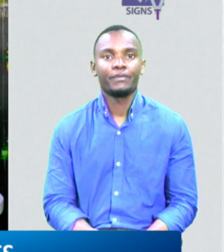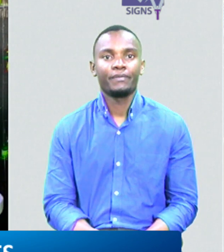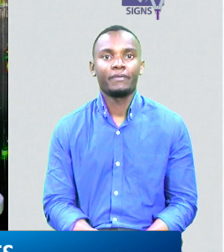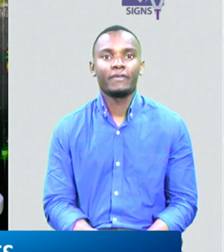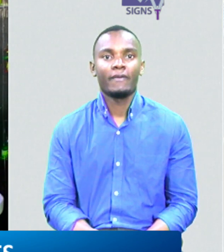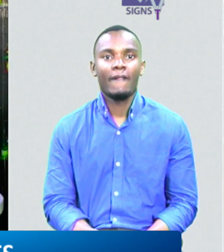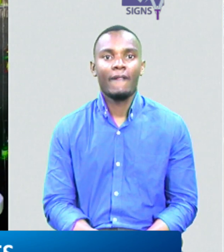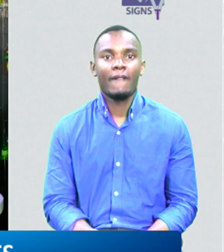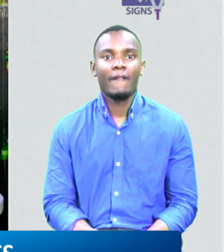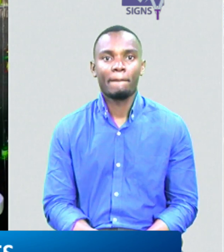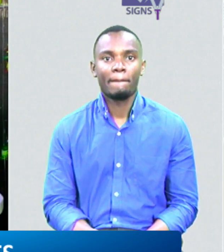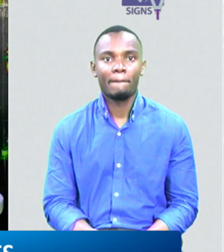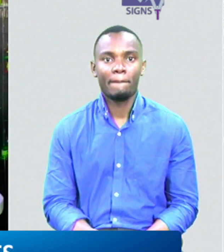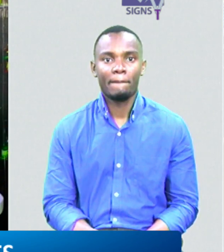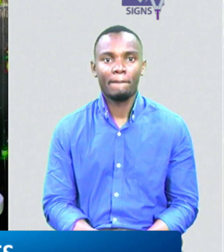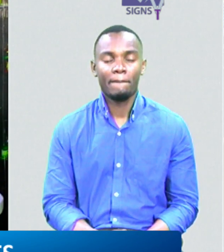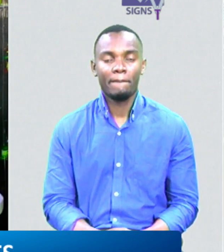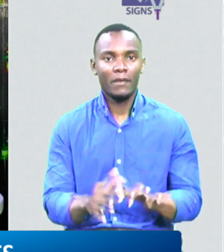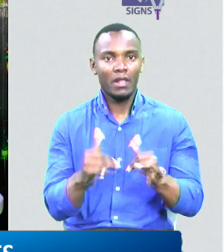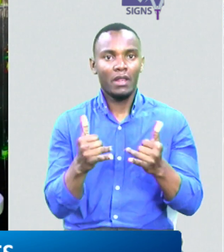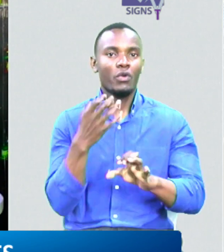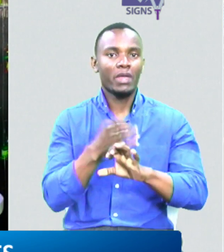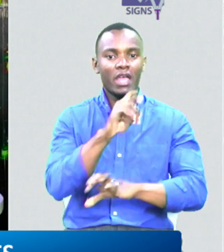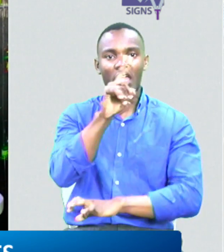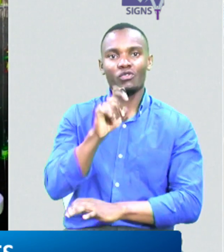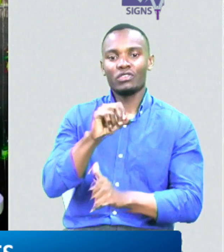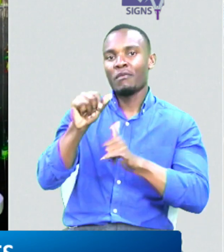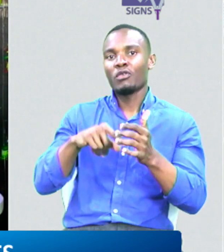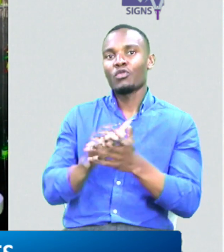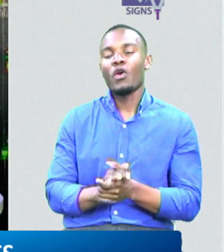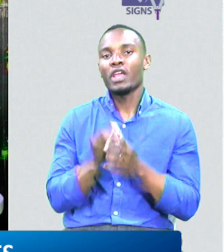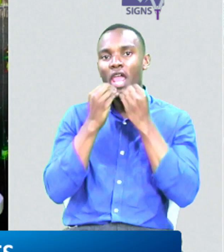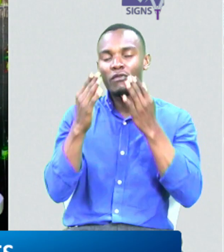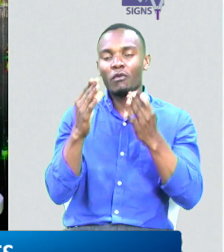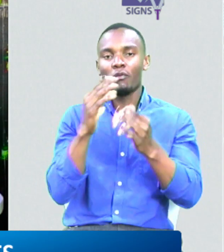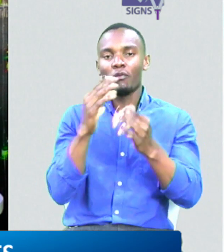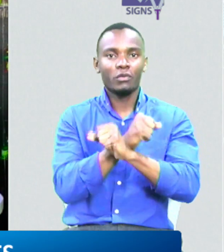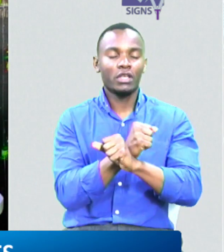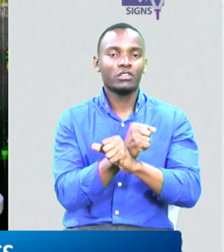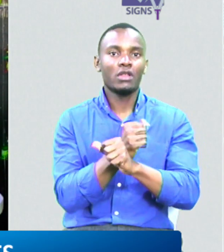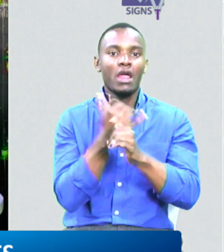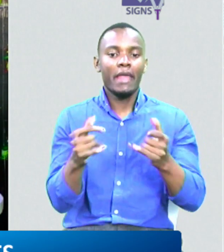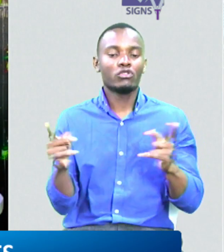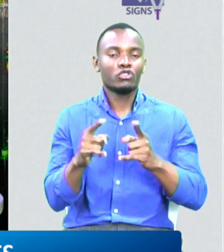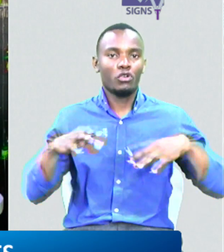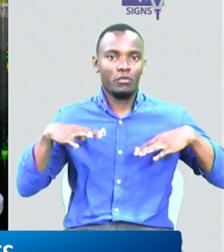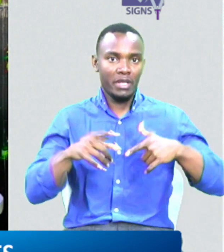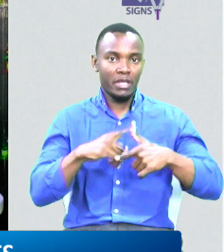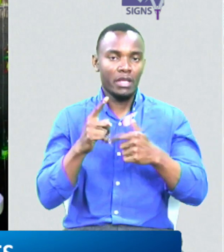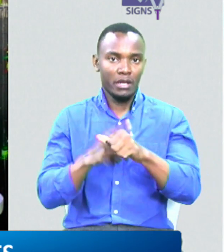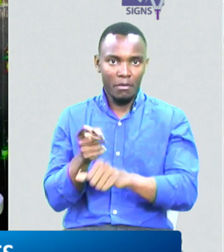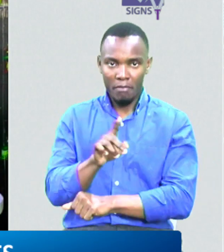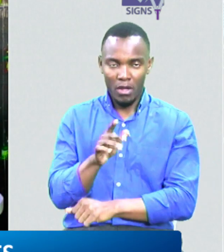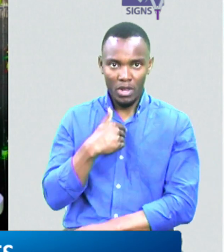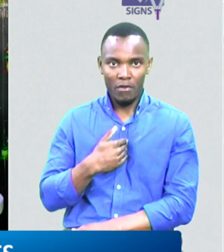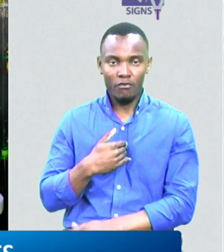and the iris code, we can be able to create a database of unique humans around the world